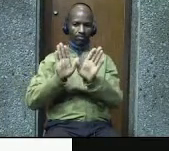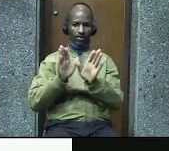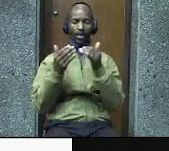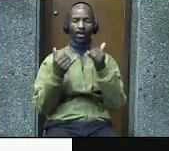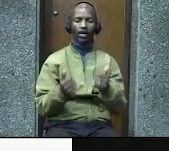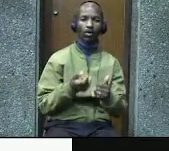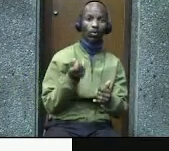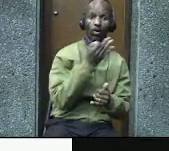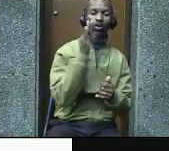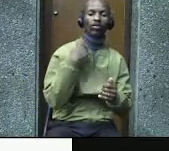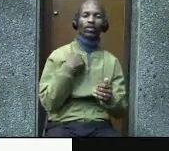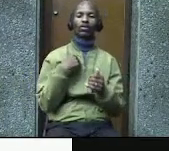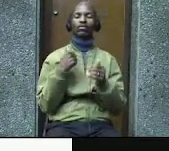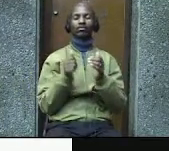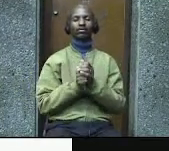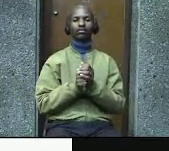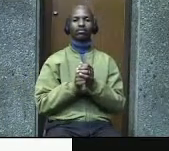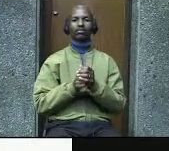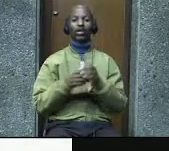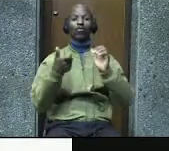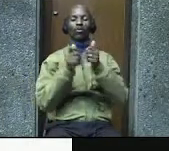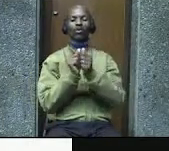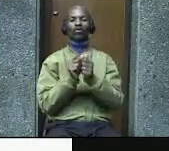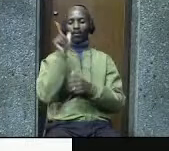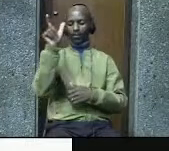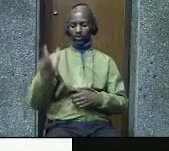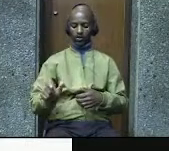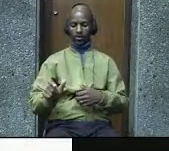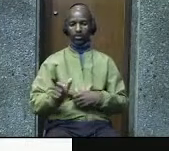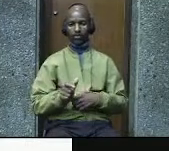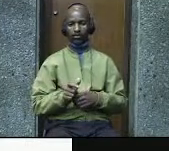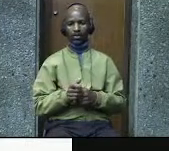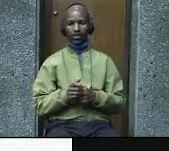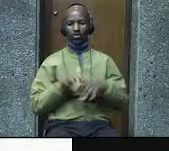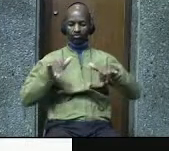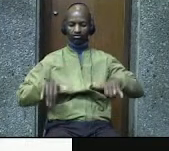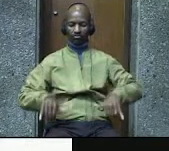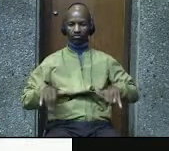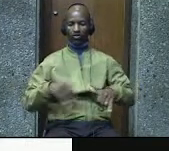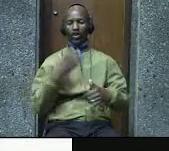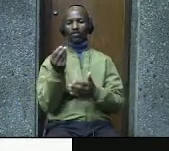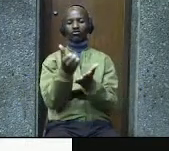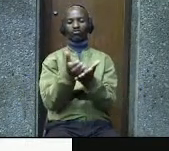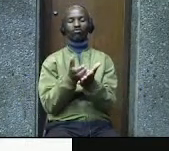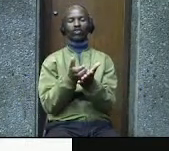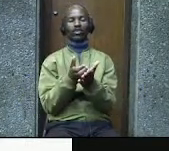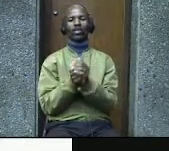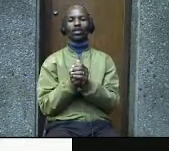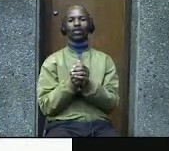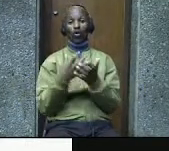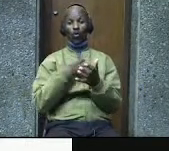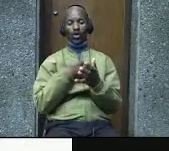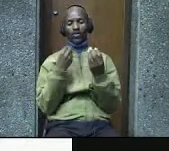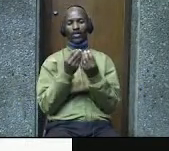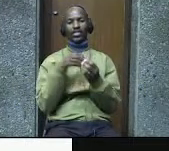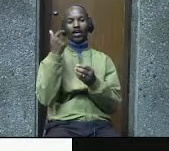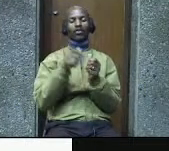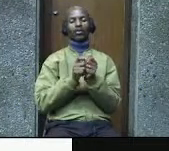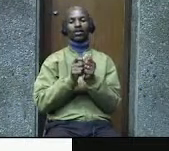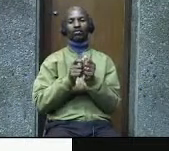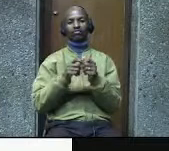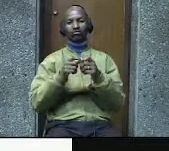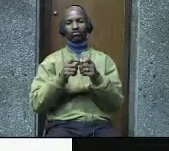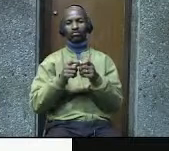But one of the implications of the person remaining in possession of the property after ownership has